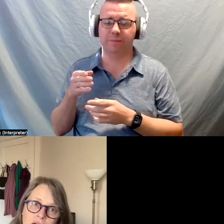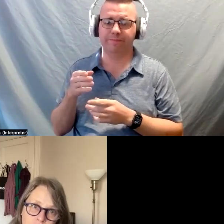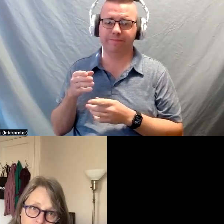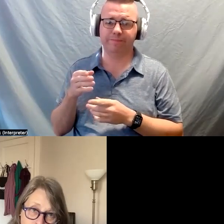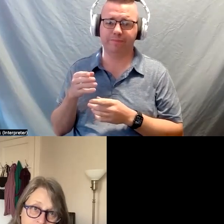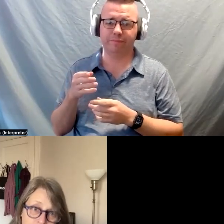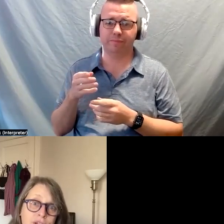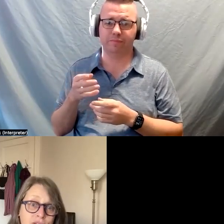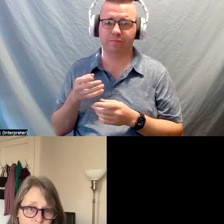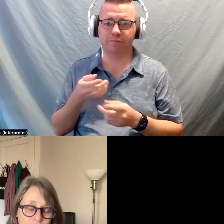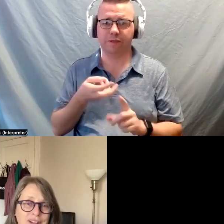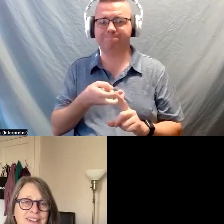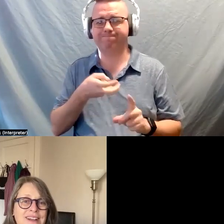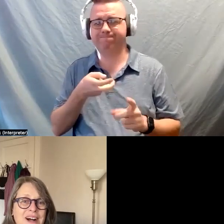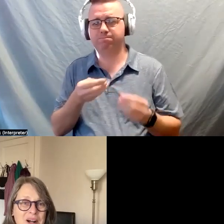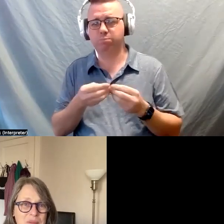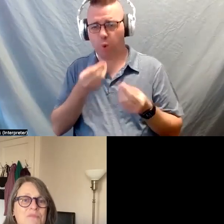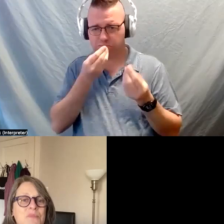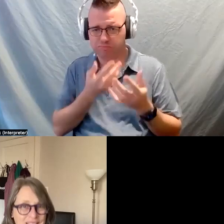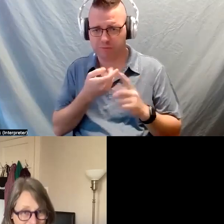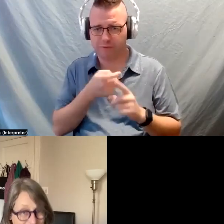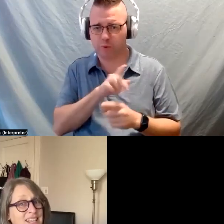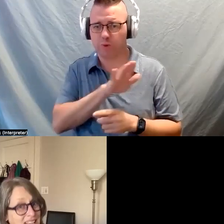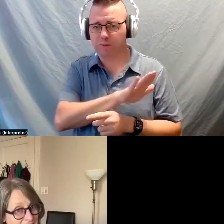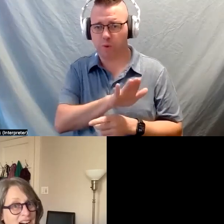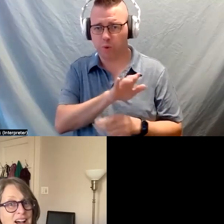own history and work